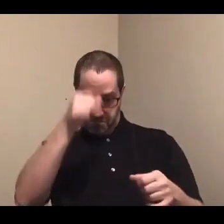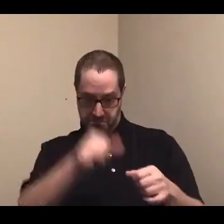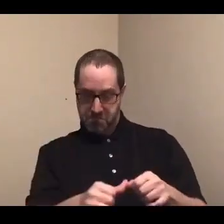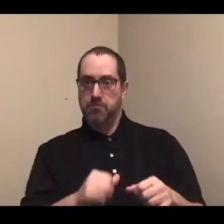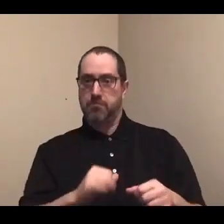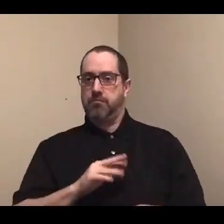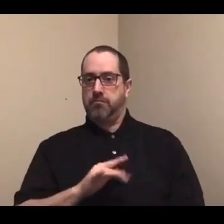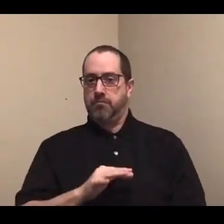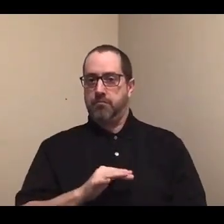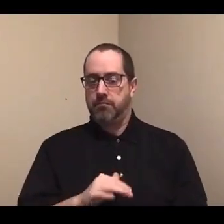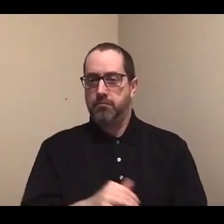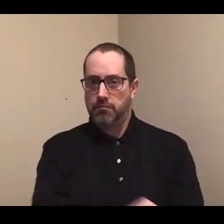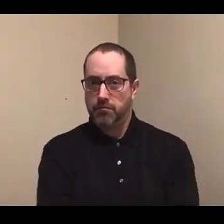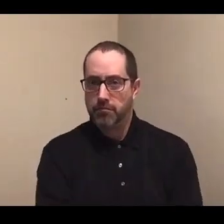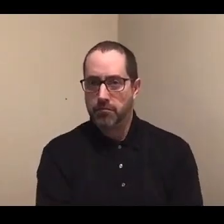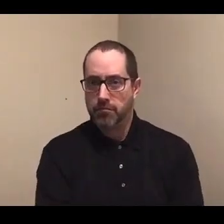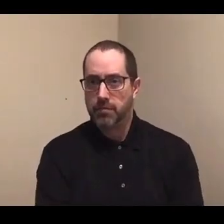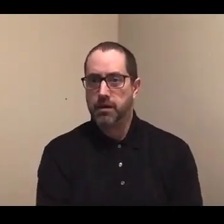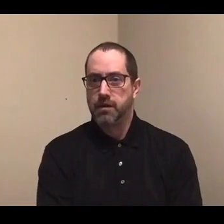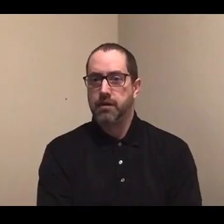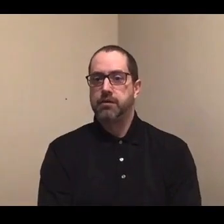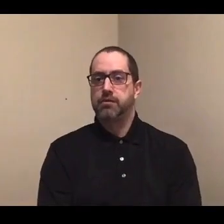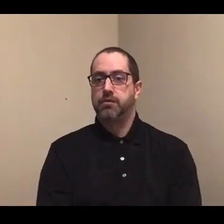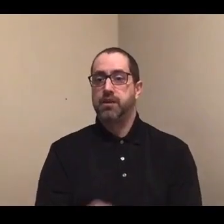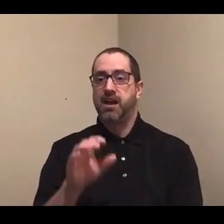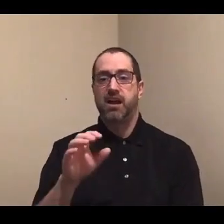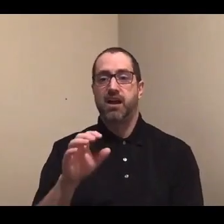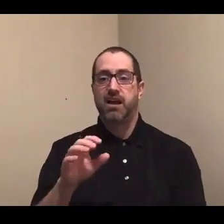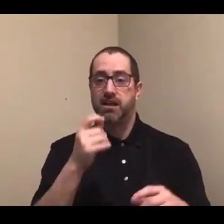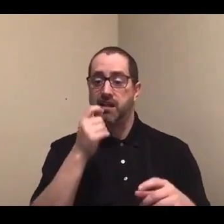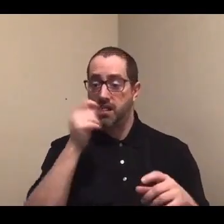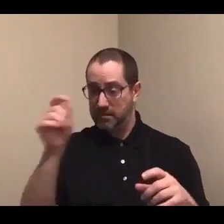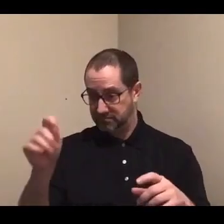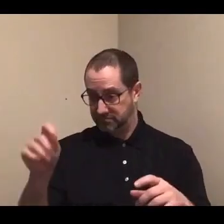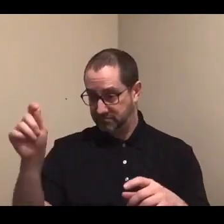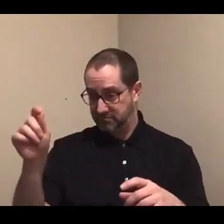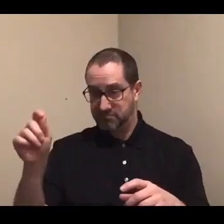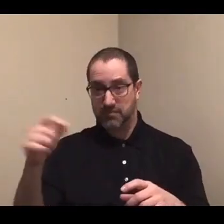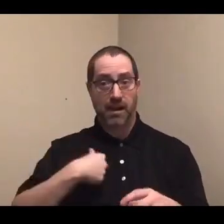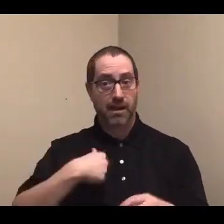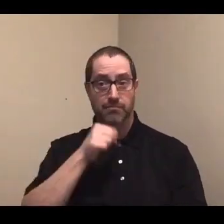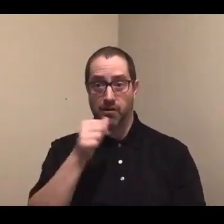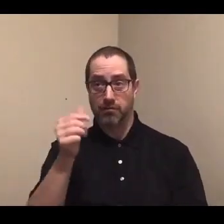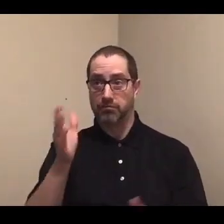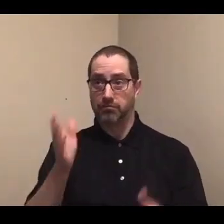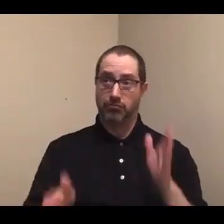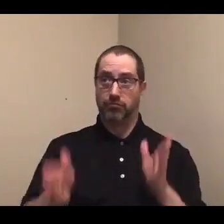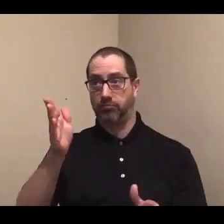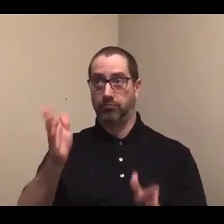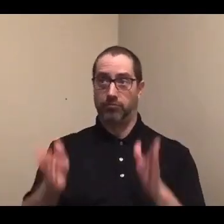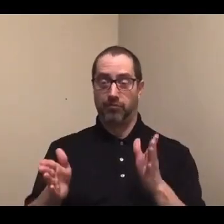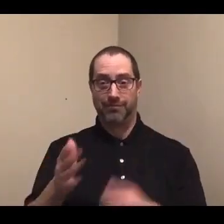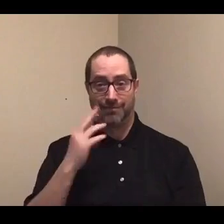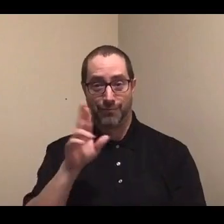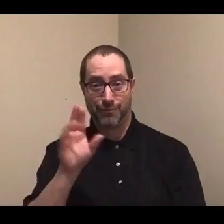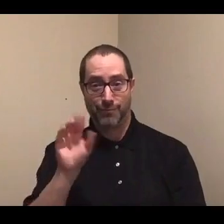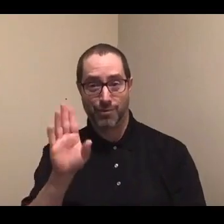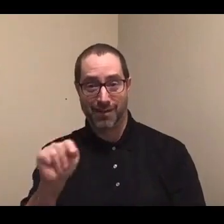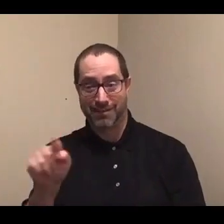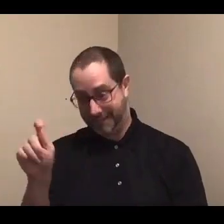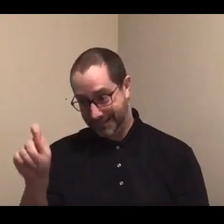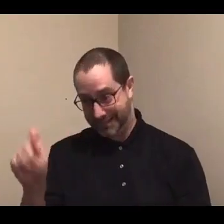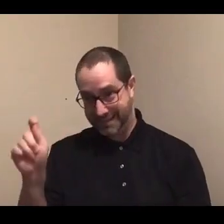We ask that you click on the CAPTCHA and walk through any of the steps. We have included this to ensure that our site is